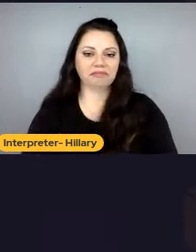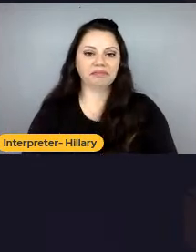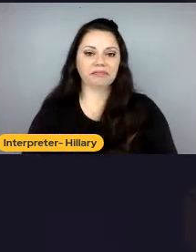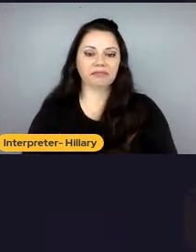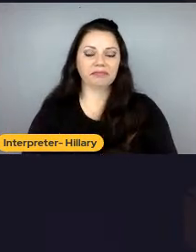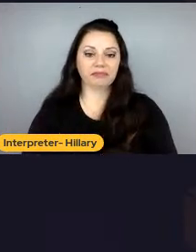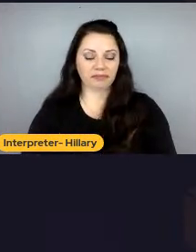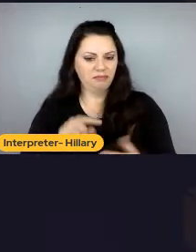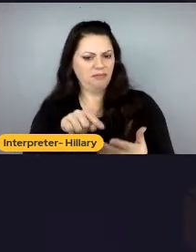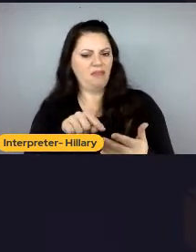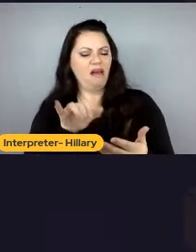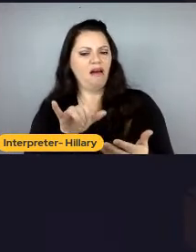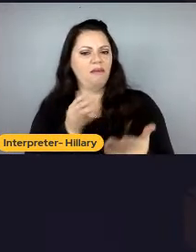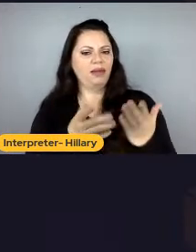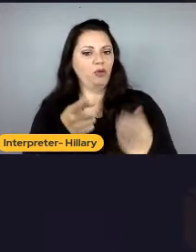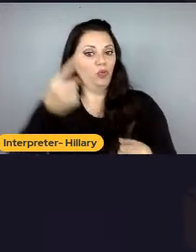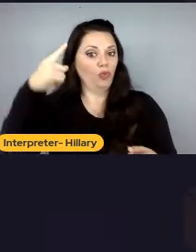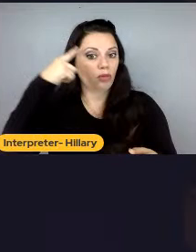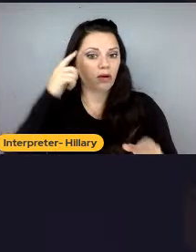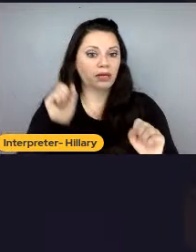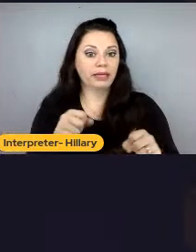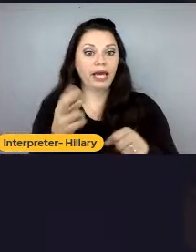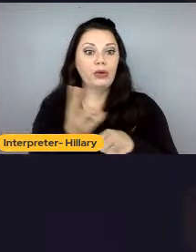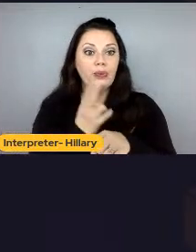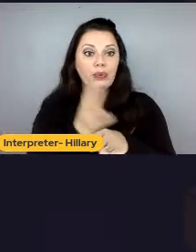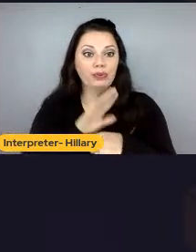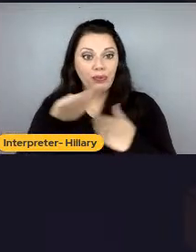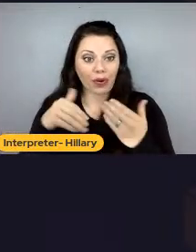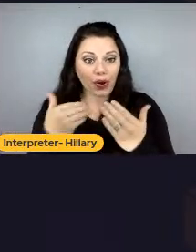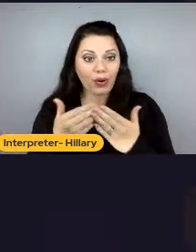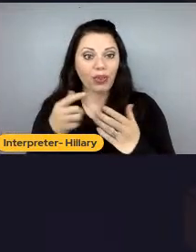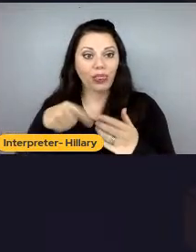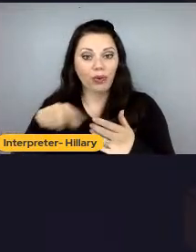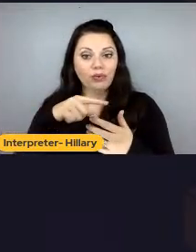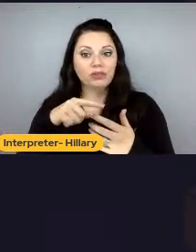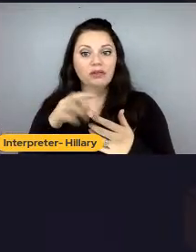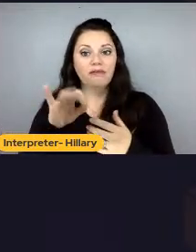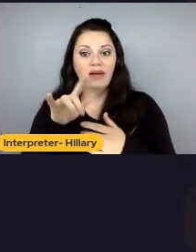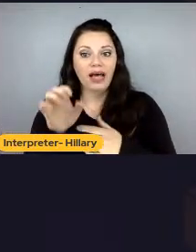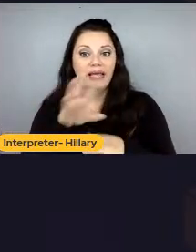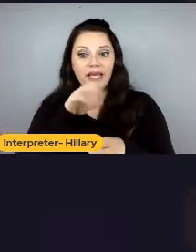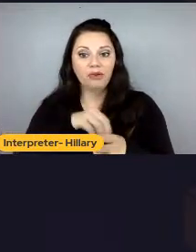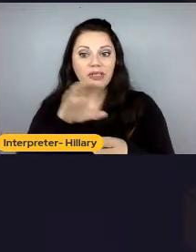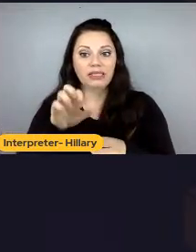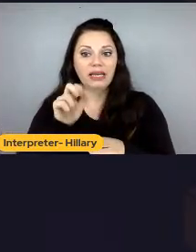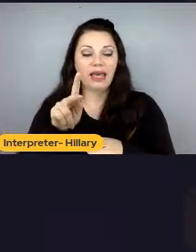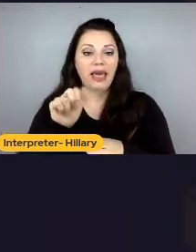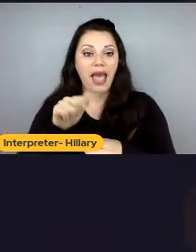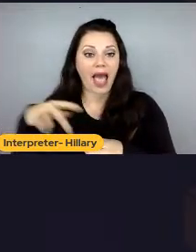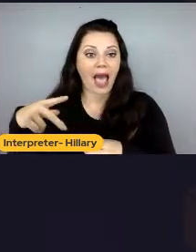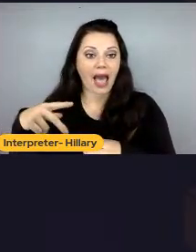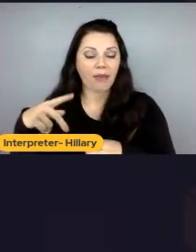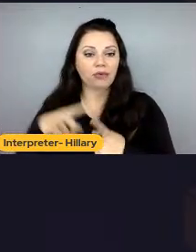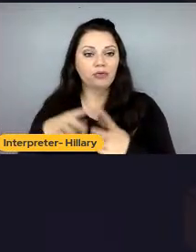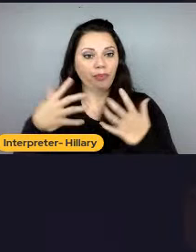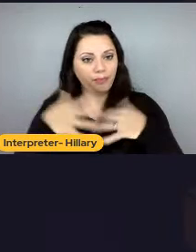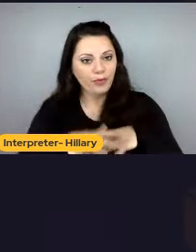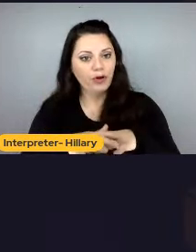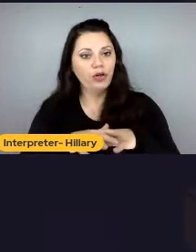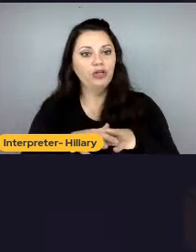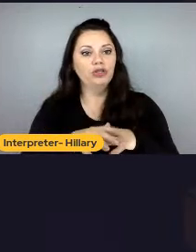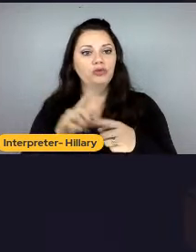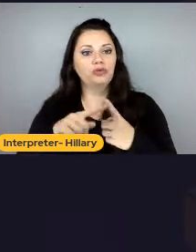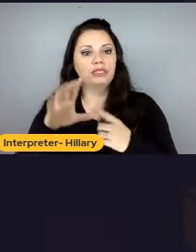Seeing that, you might be thinking that you probably can use all those generated files directly in your CDK app to merge your Amplify app into a CDK